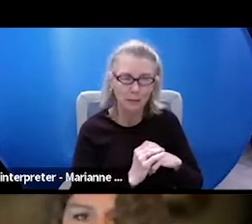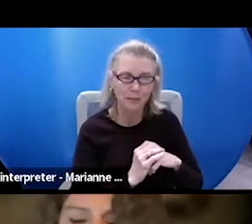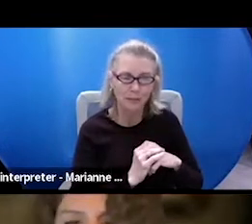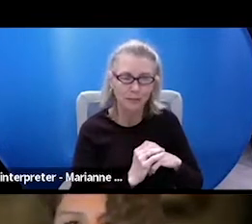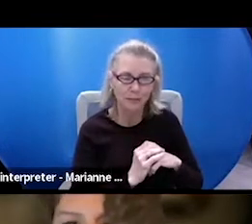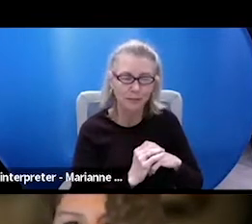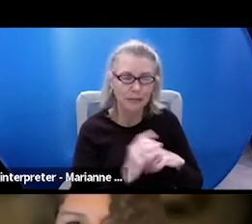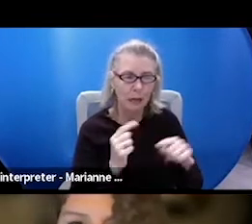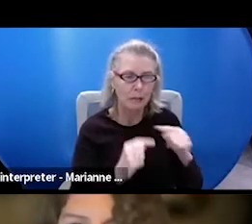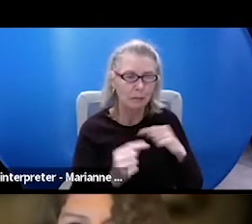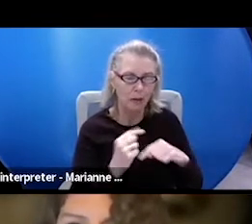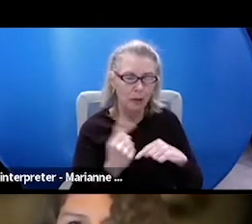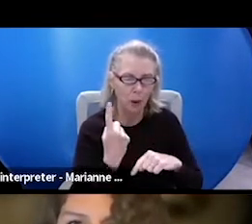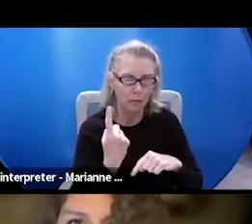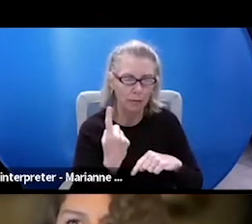back one.